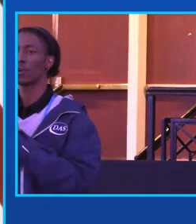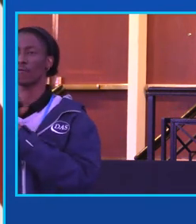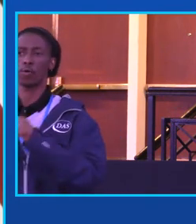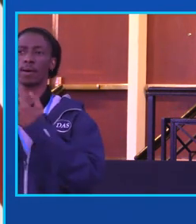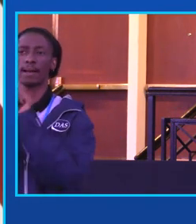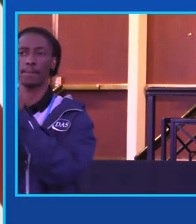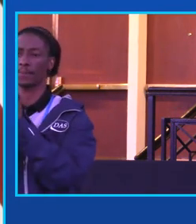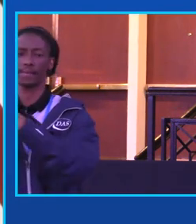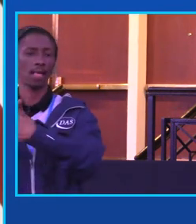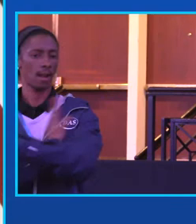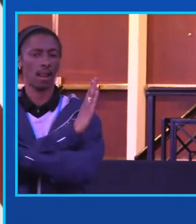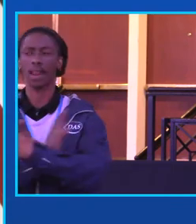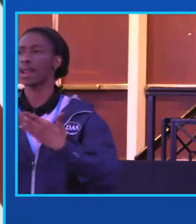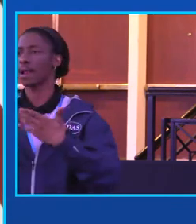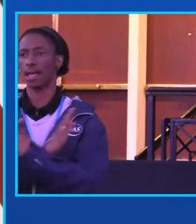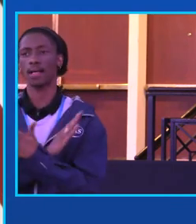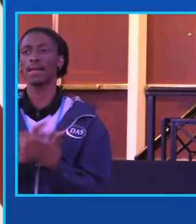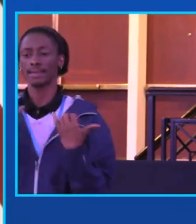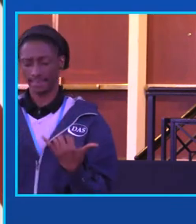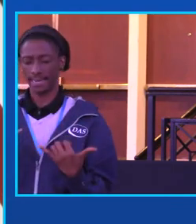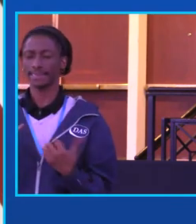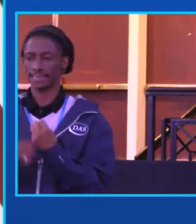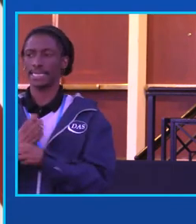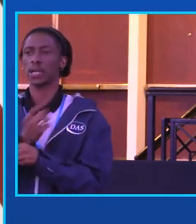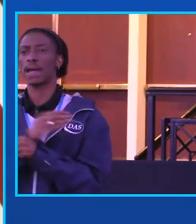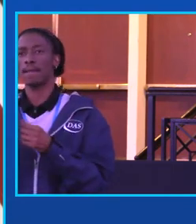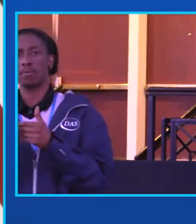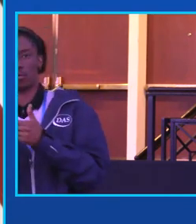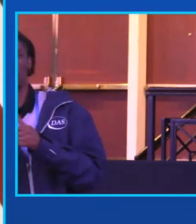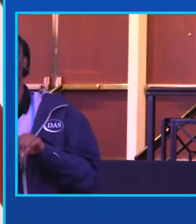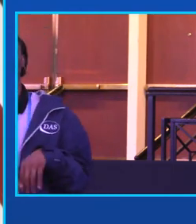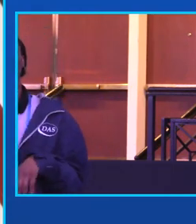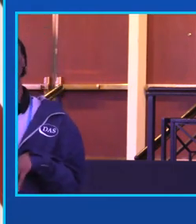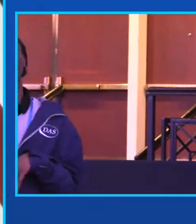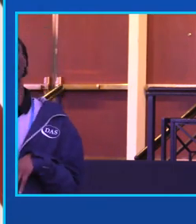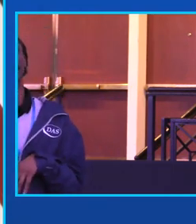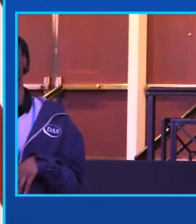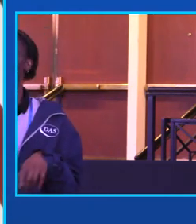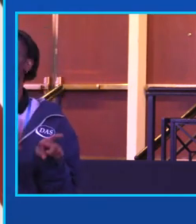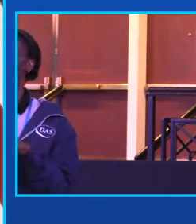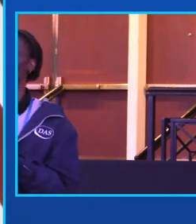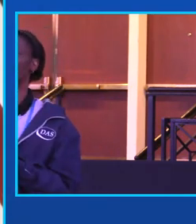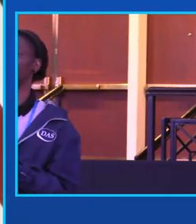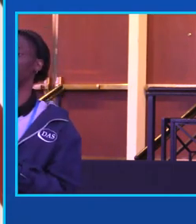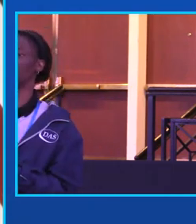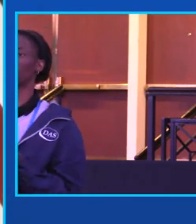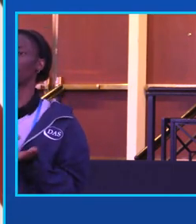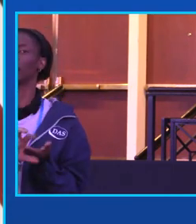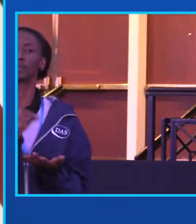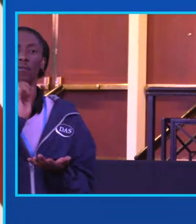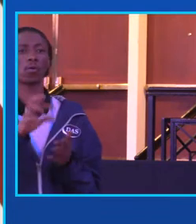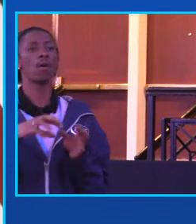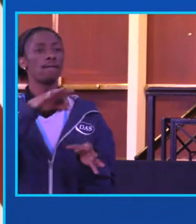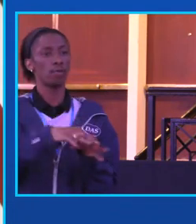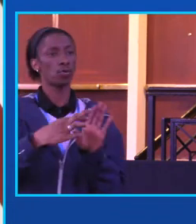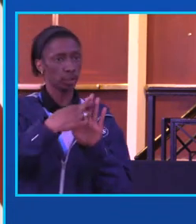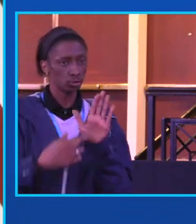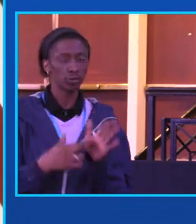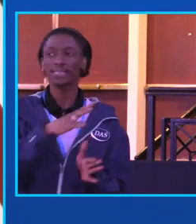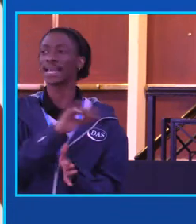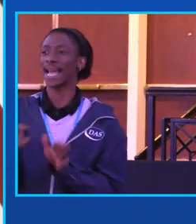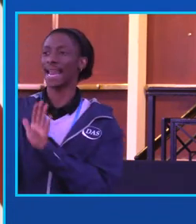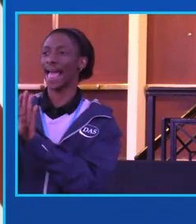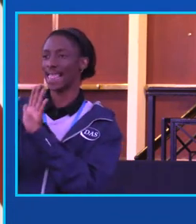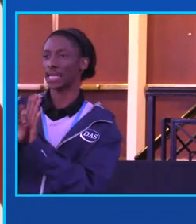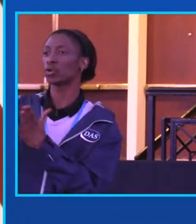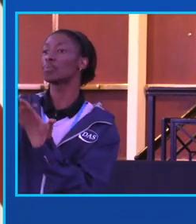ballot this year and beyond. The DNC is also making historic investments in voter registration and